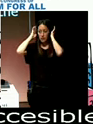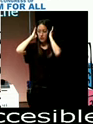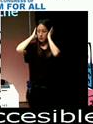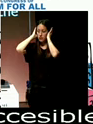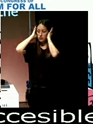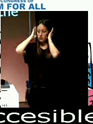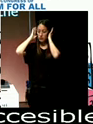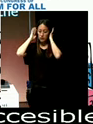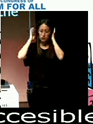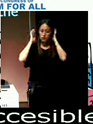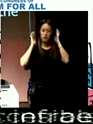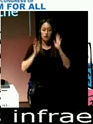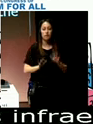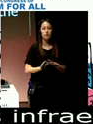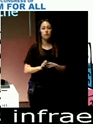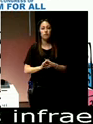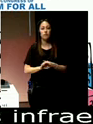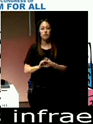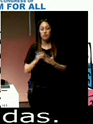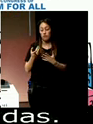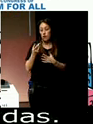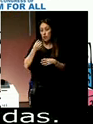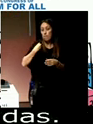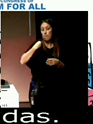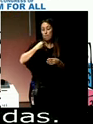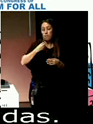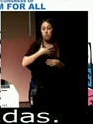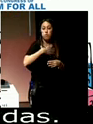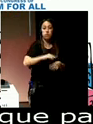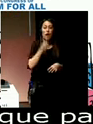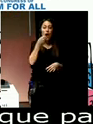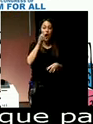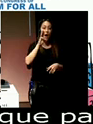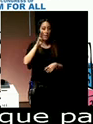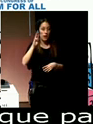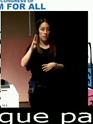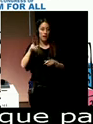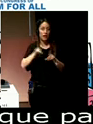The problem is that the app complements